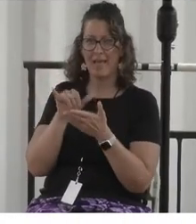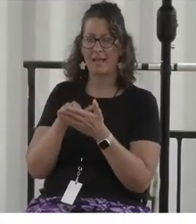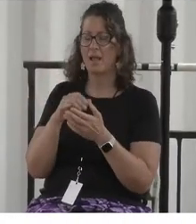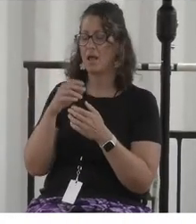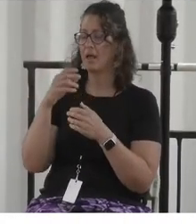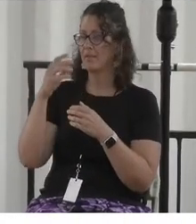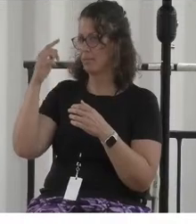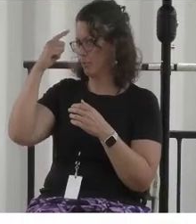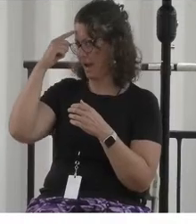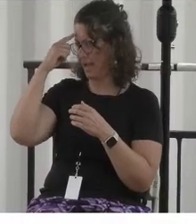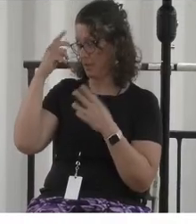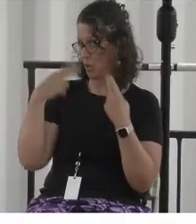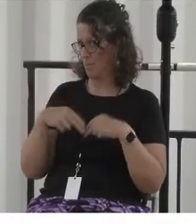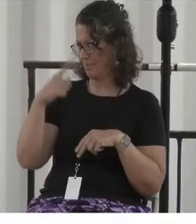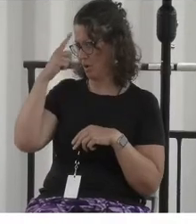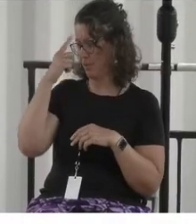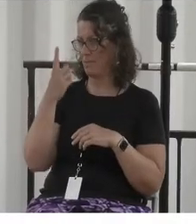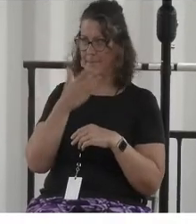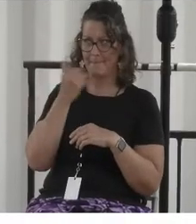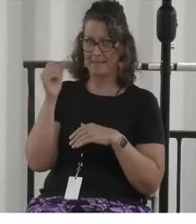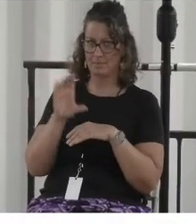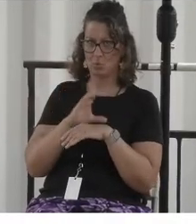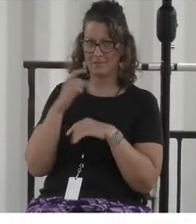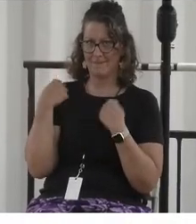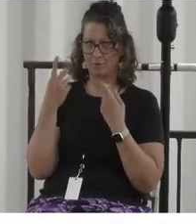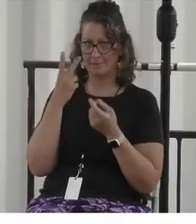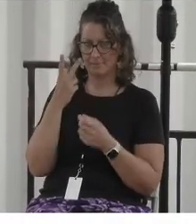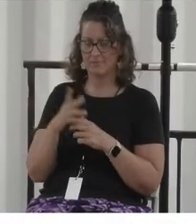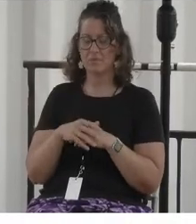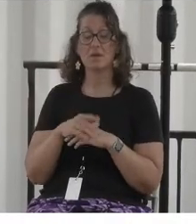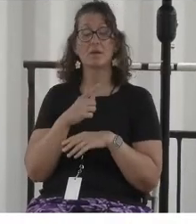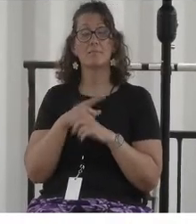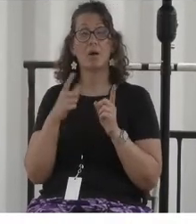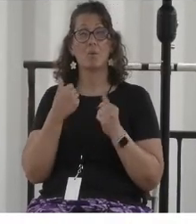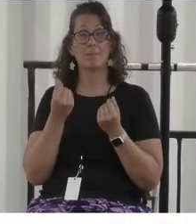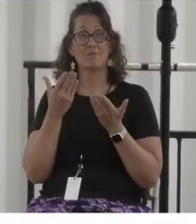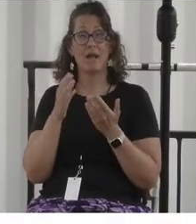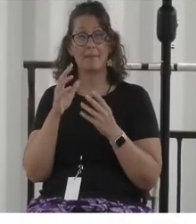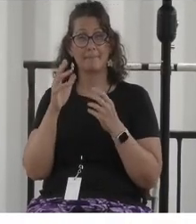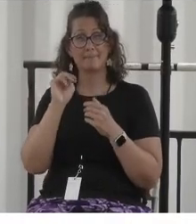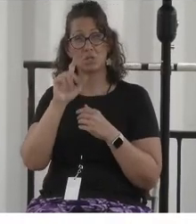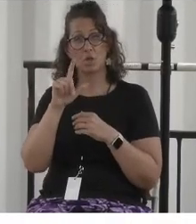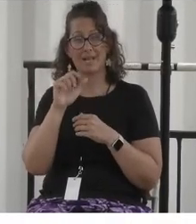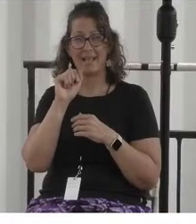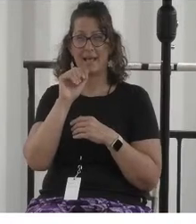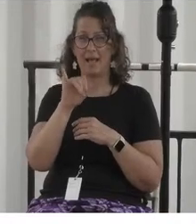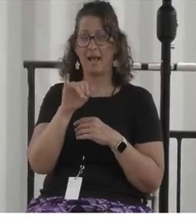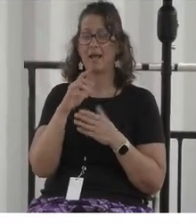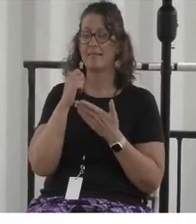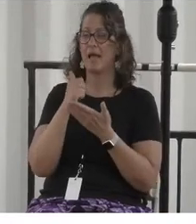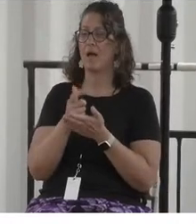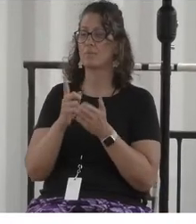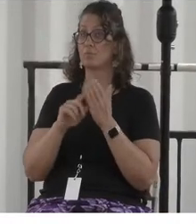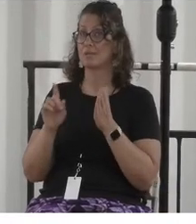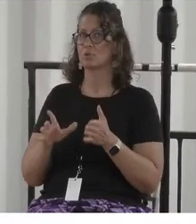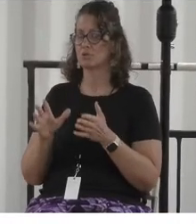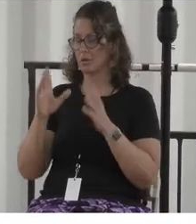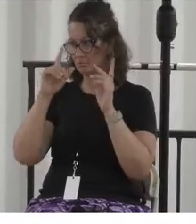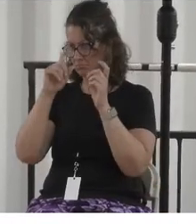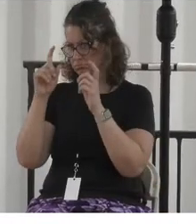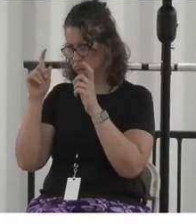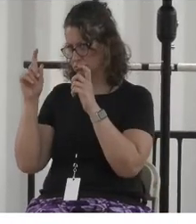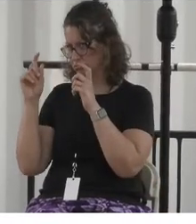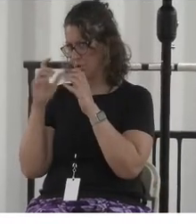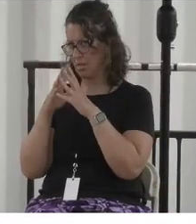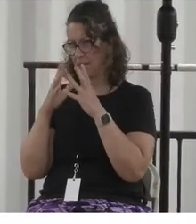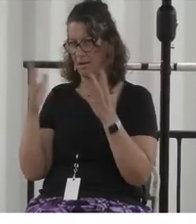ever bumped into. But we provide machine learning and AI that help researchers take large volumes of photographs, which